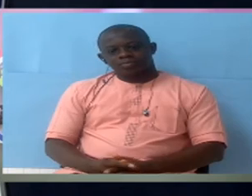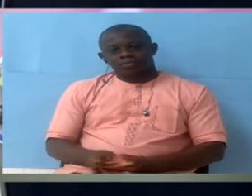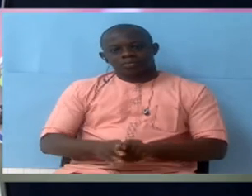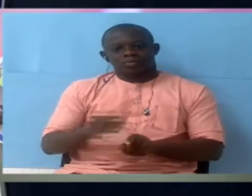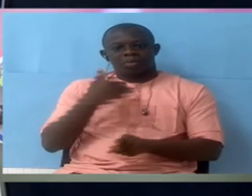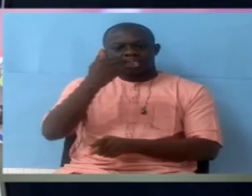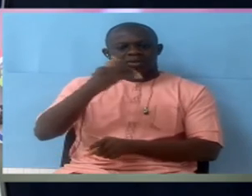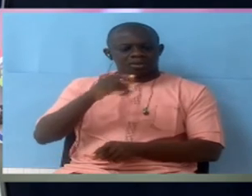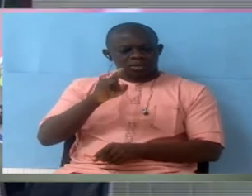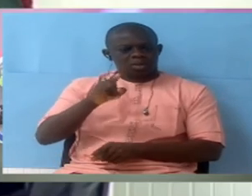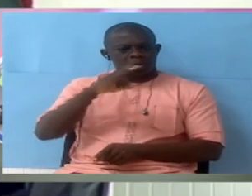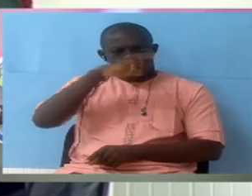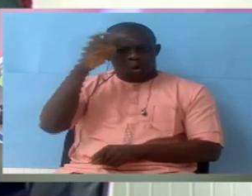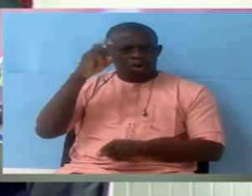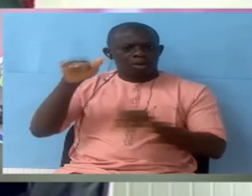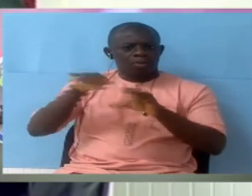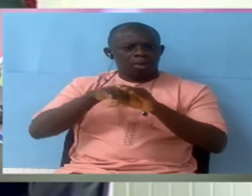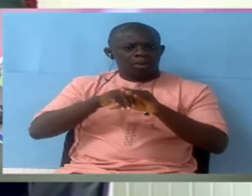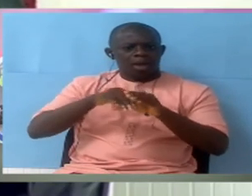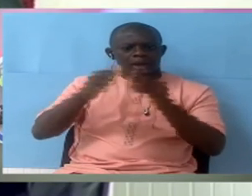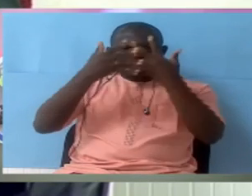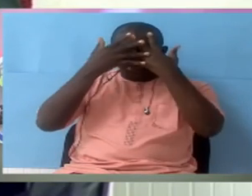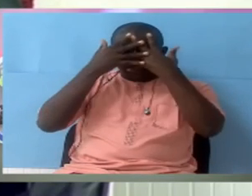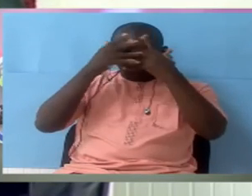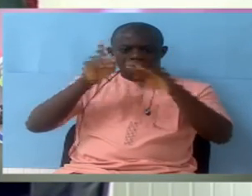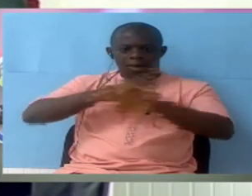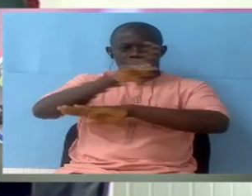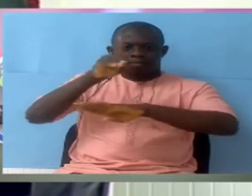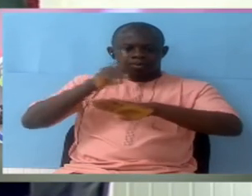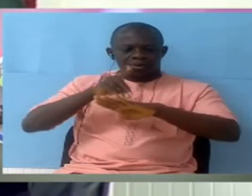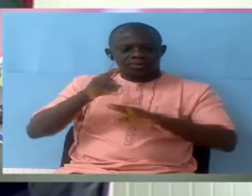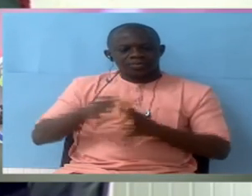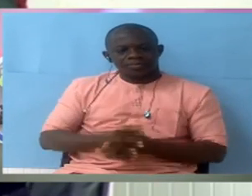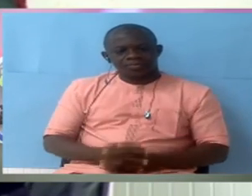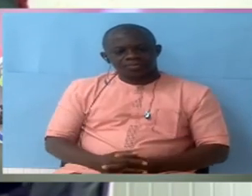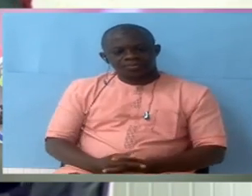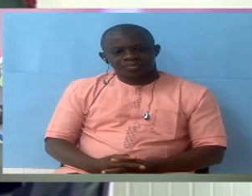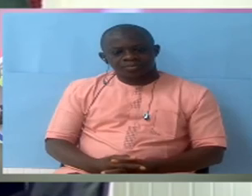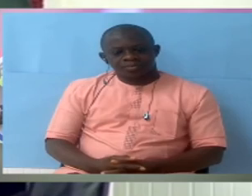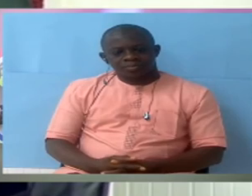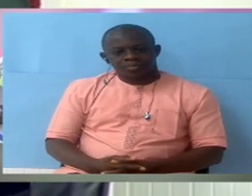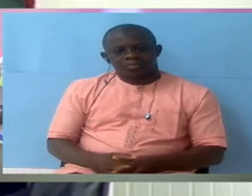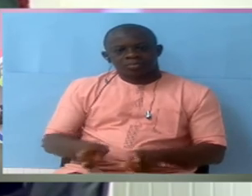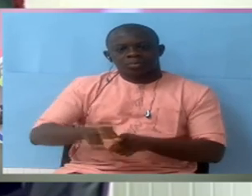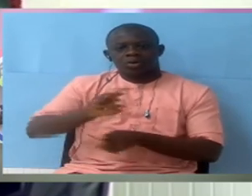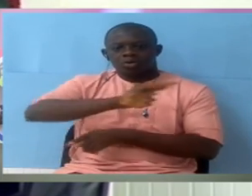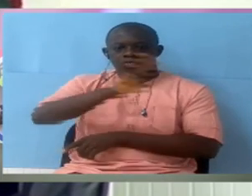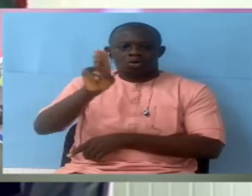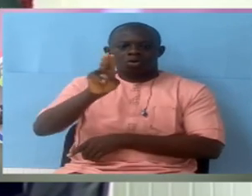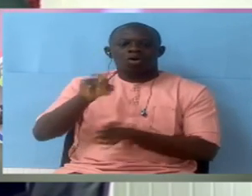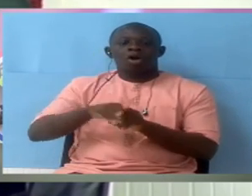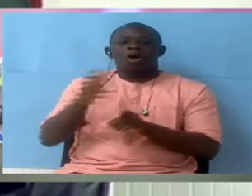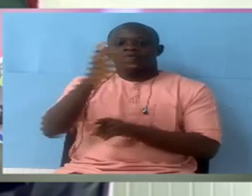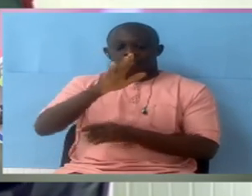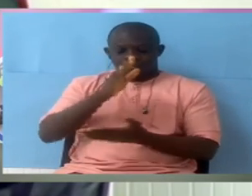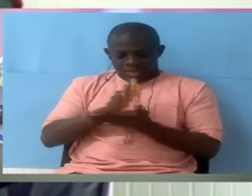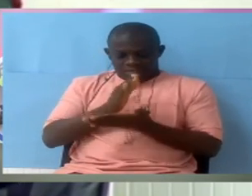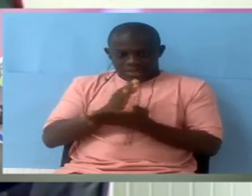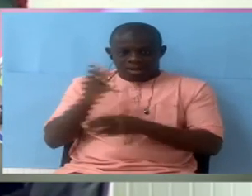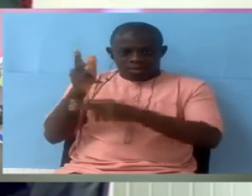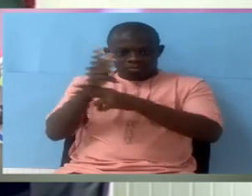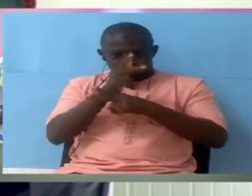prison services? Ndax mom ci liggey kati prison ay la bokol. No, he was from the State Guard